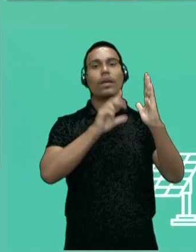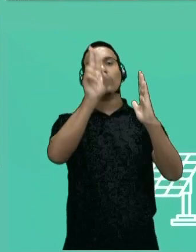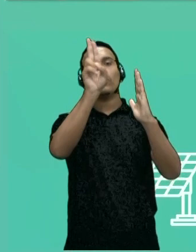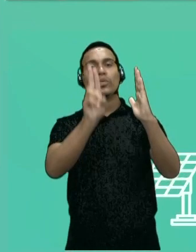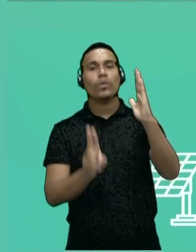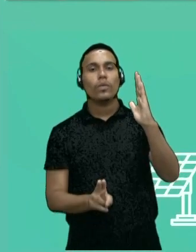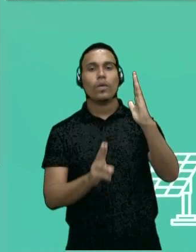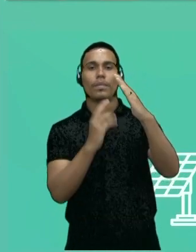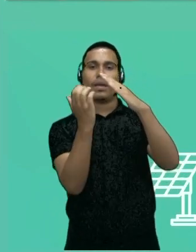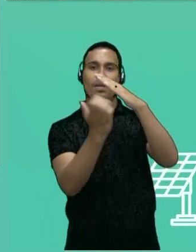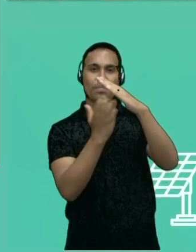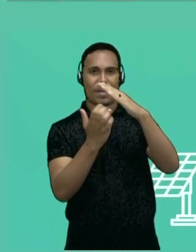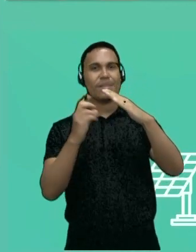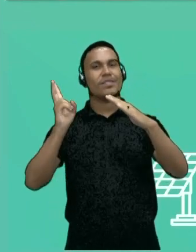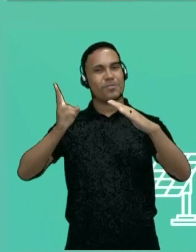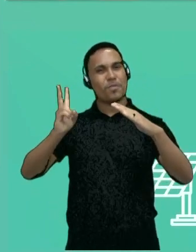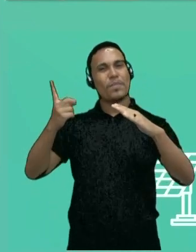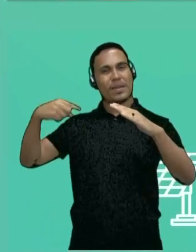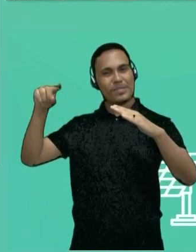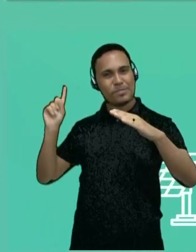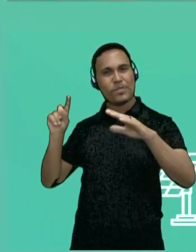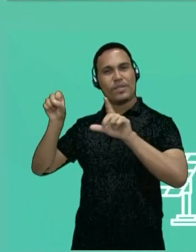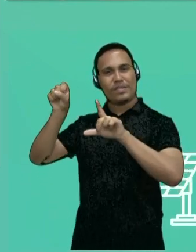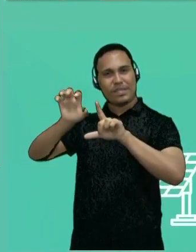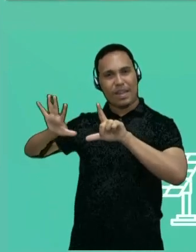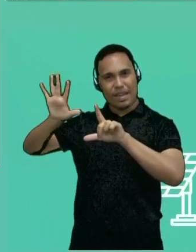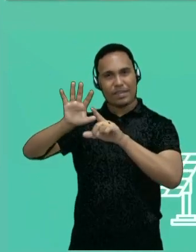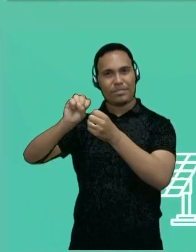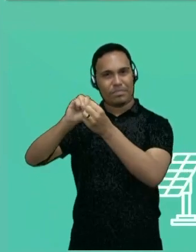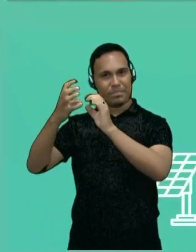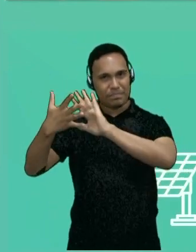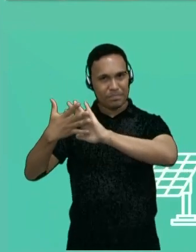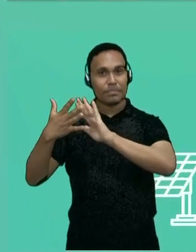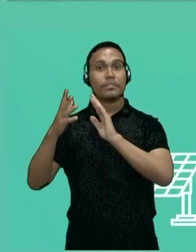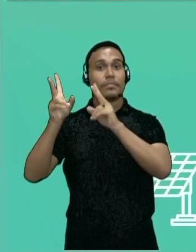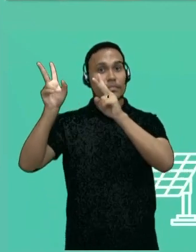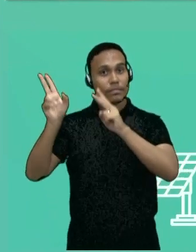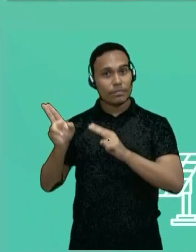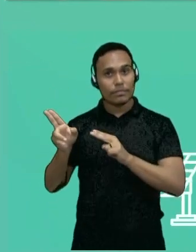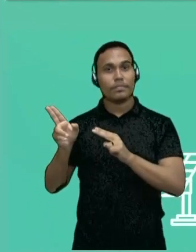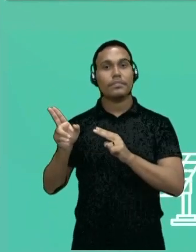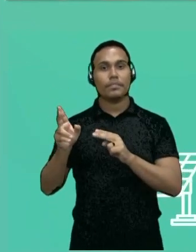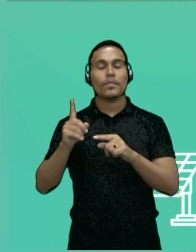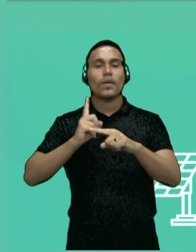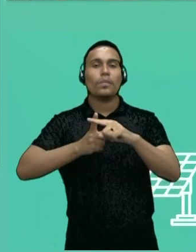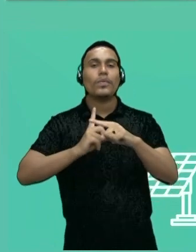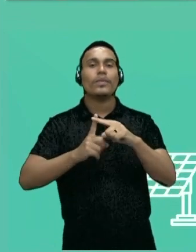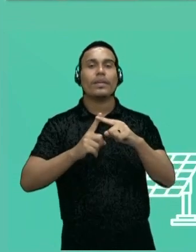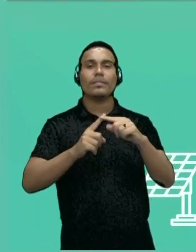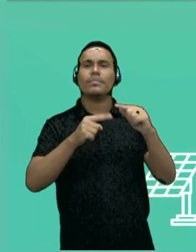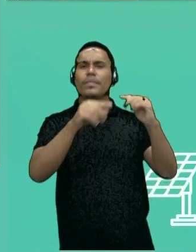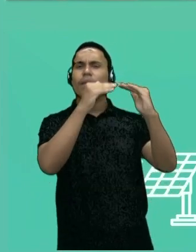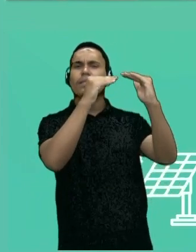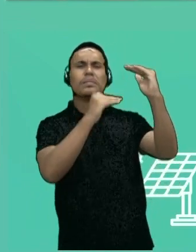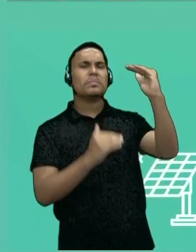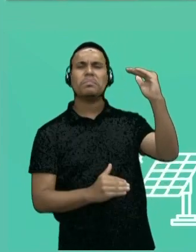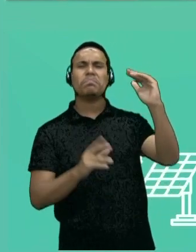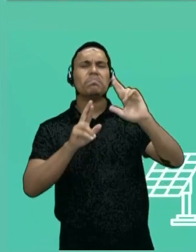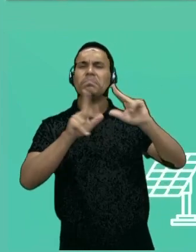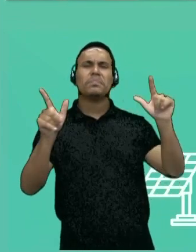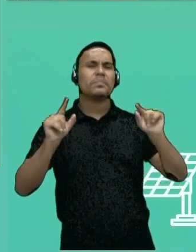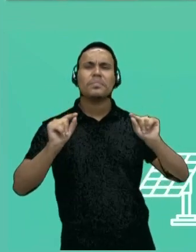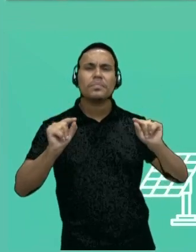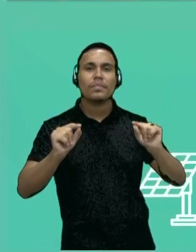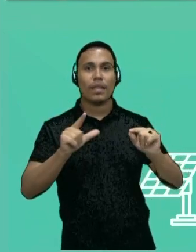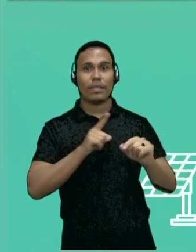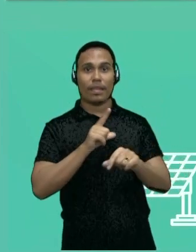to adopt a true twin track approach, which is very much in line with our hydrogen strategy, and that would include the likes of Arup, BP, and Environmental